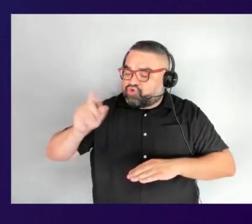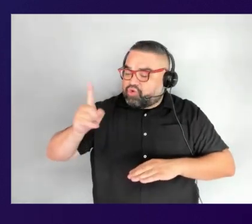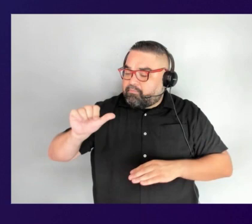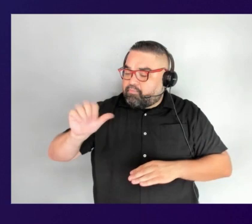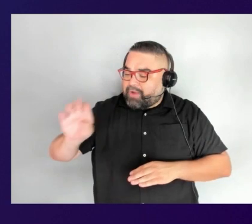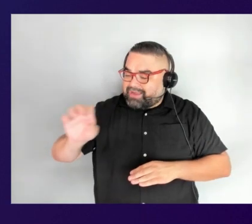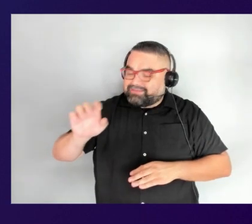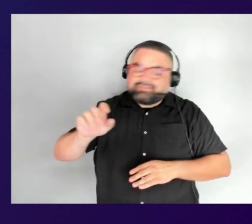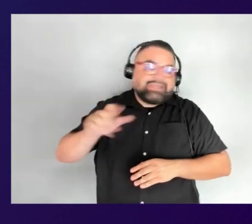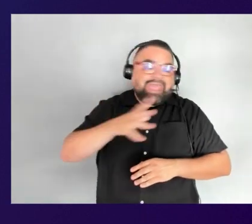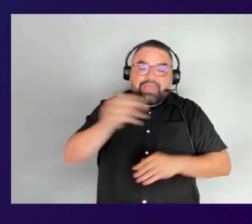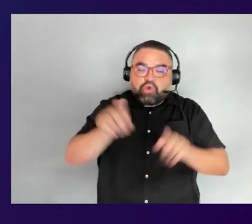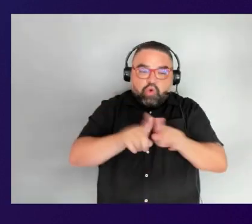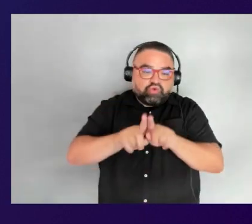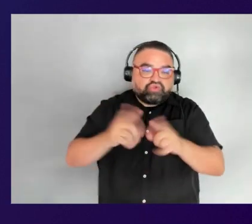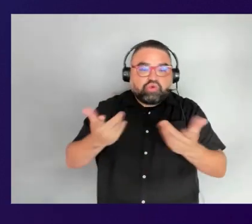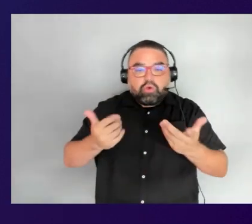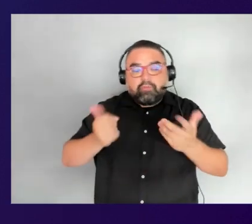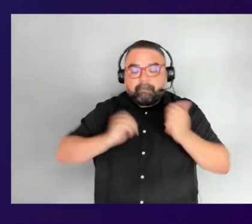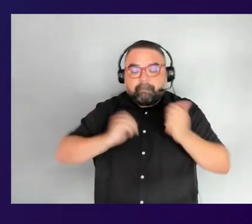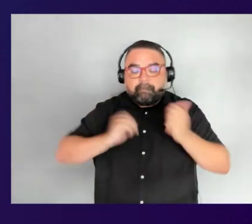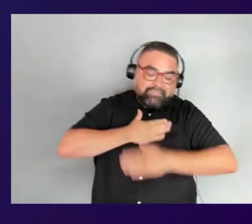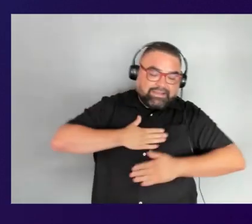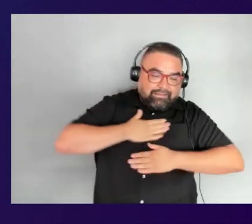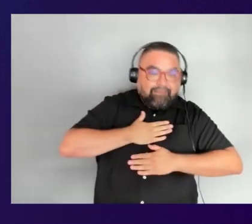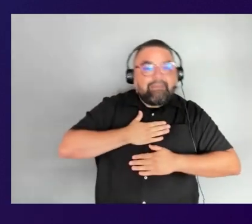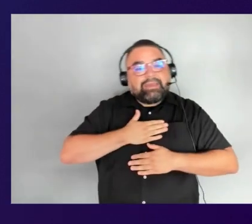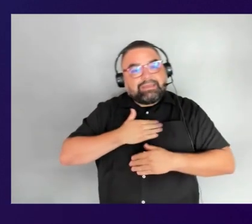media and entertainment editing workflows.